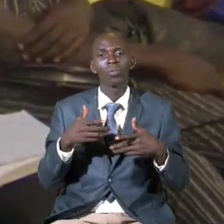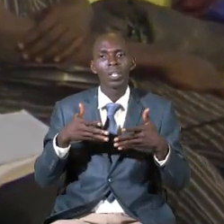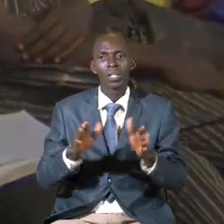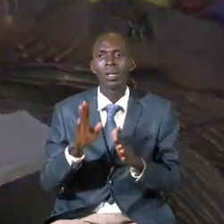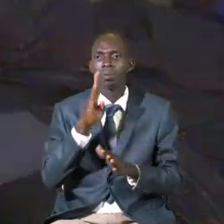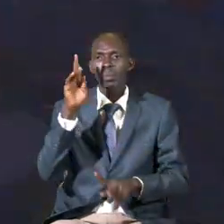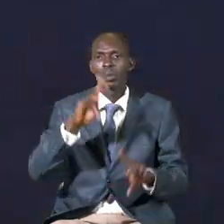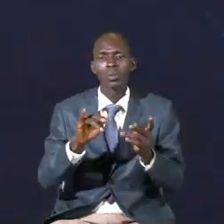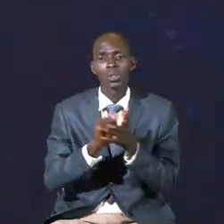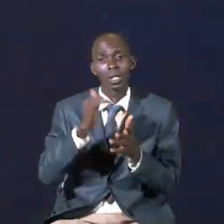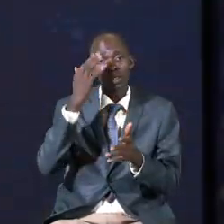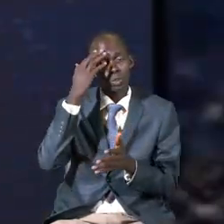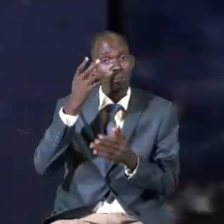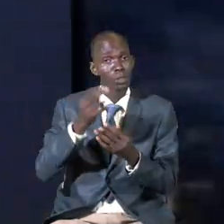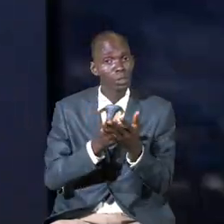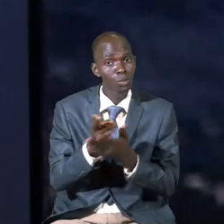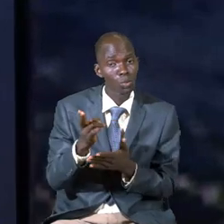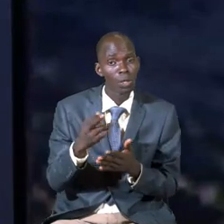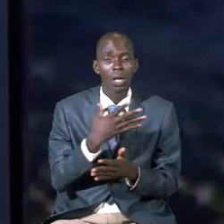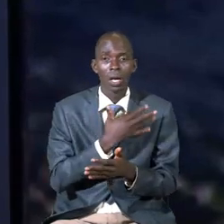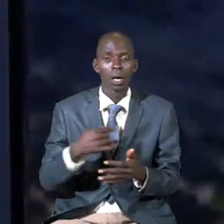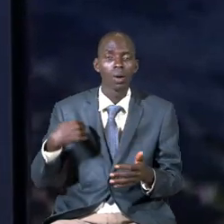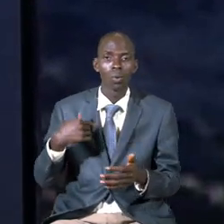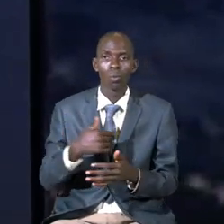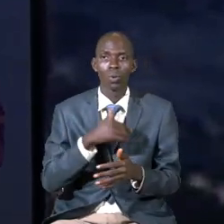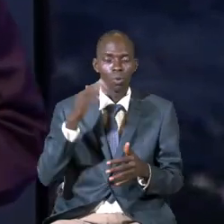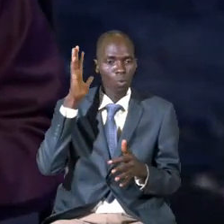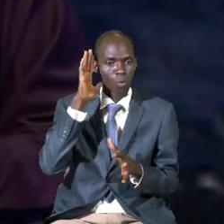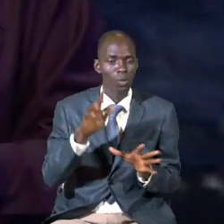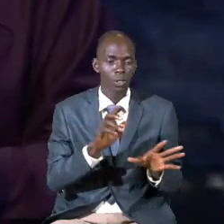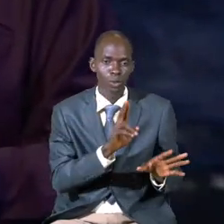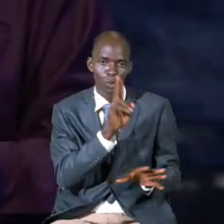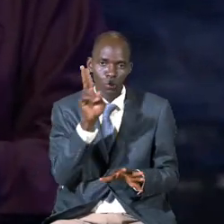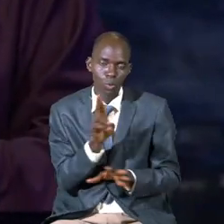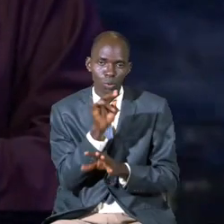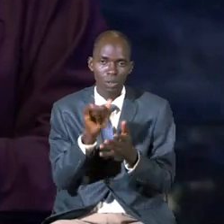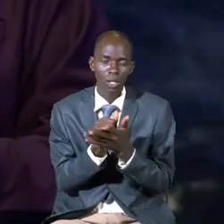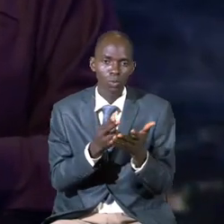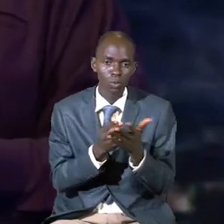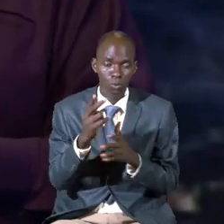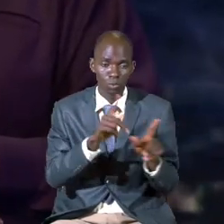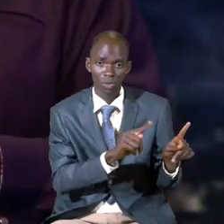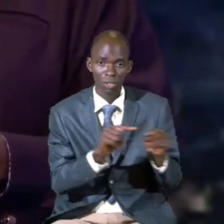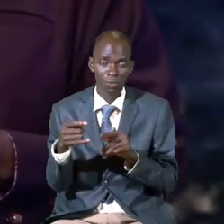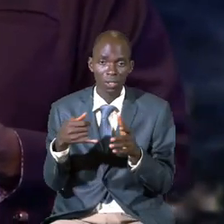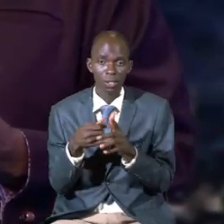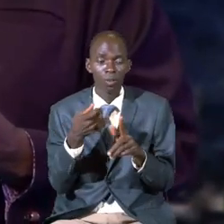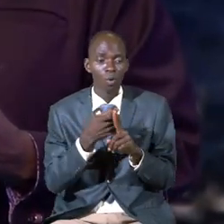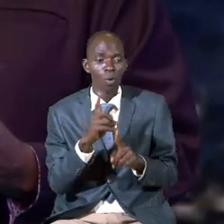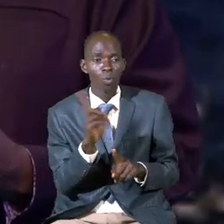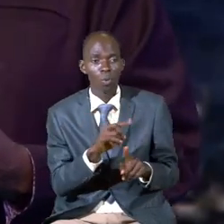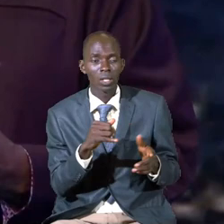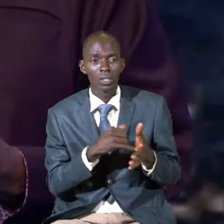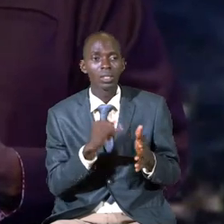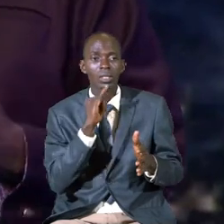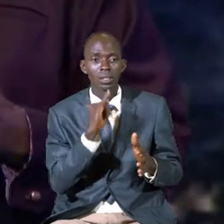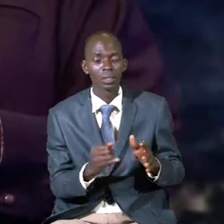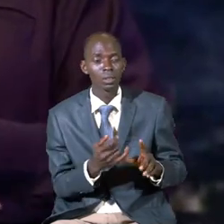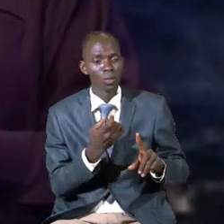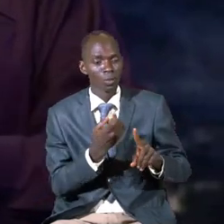truth and we transfer the truth from weight is 18 inches down